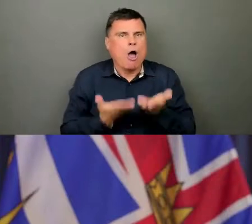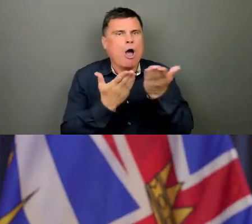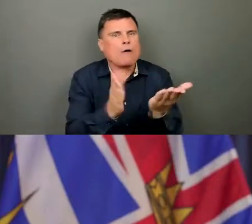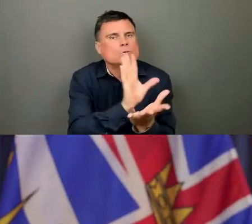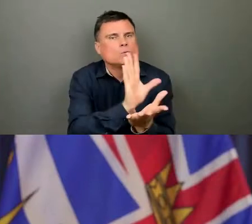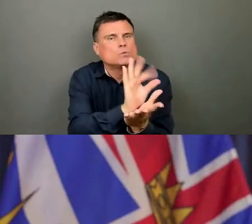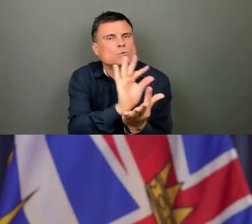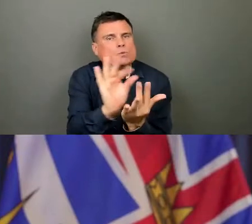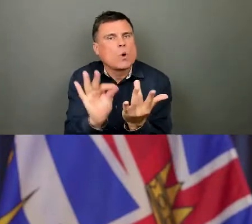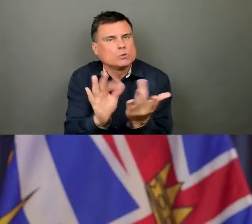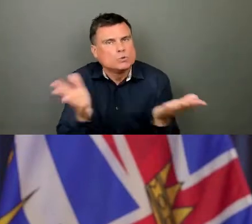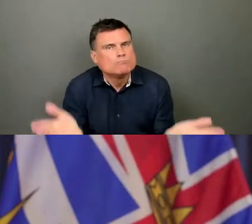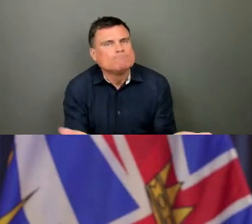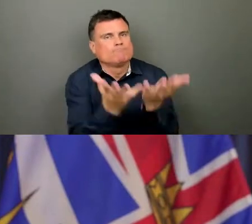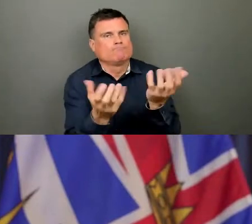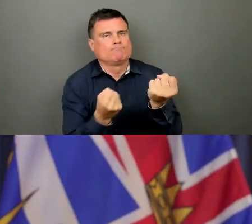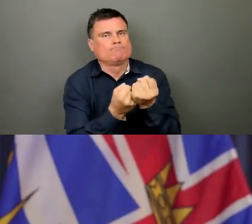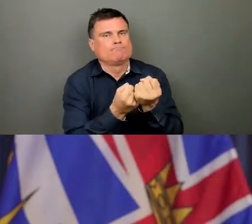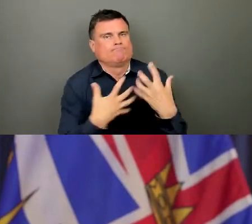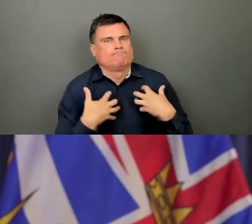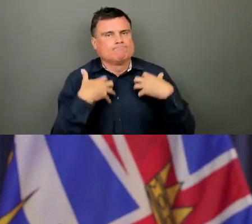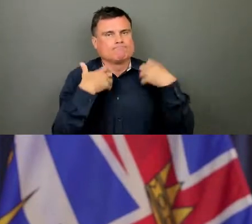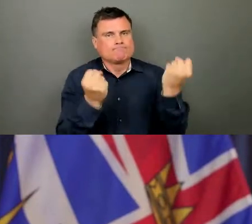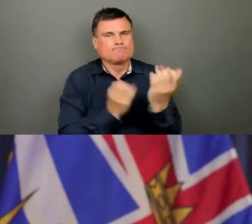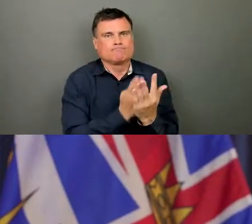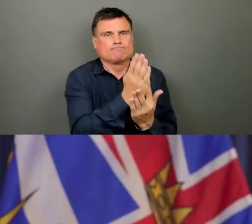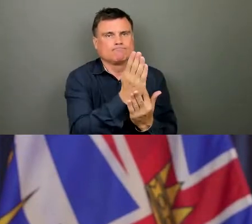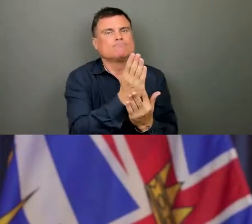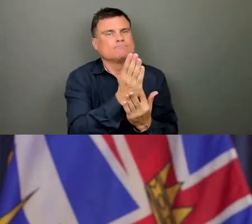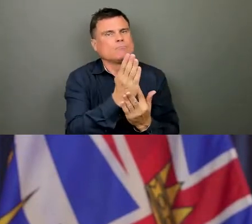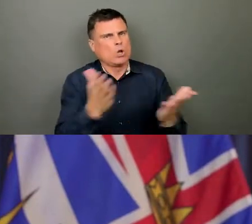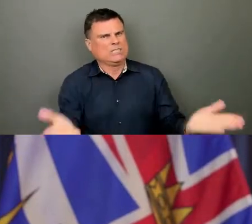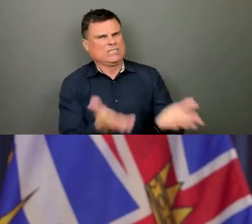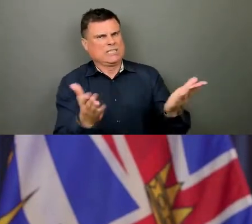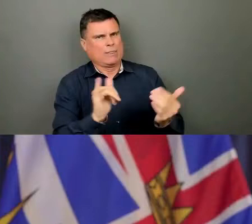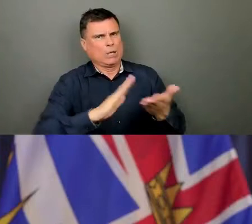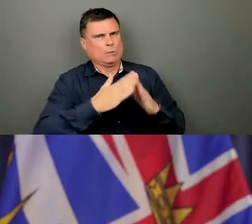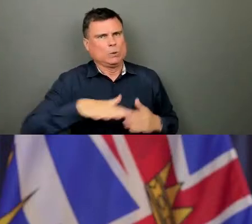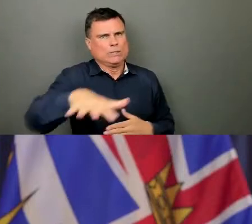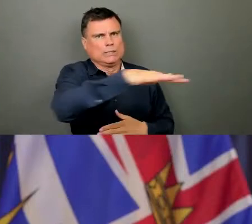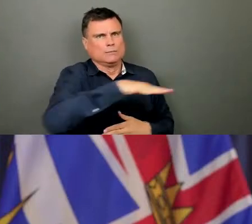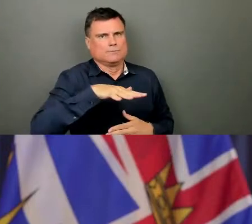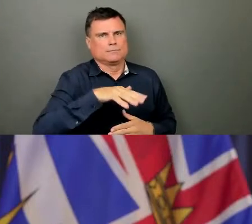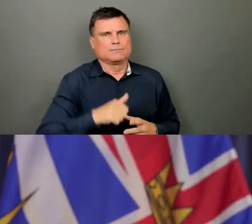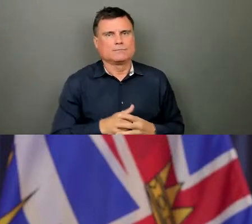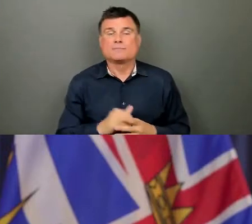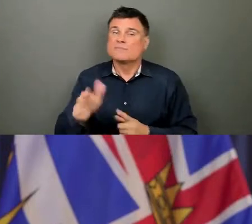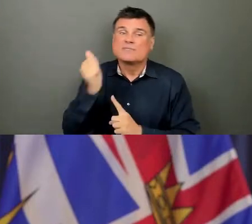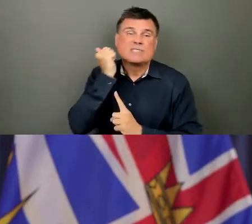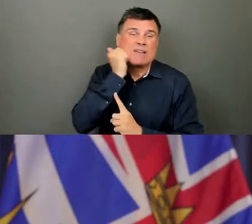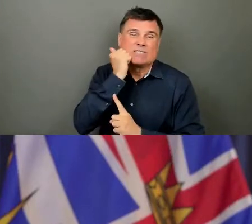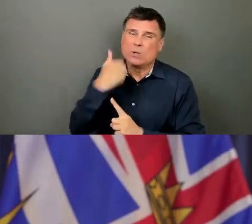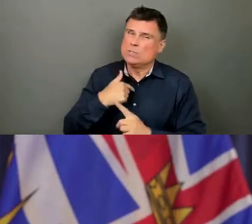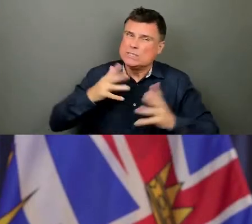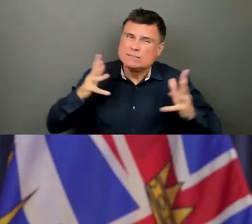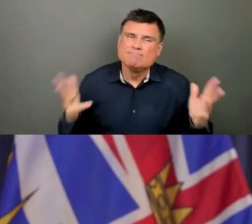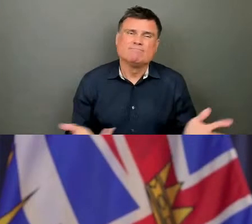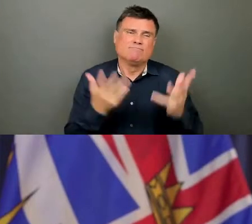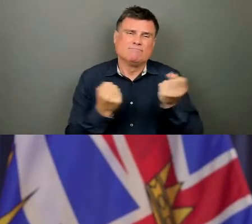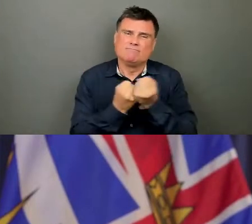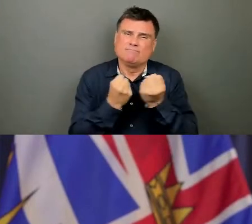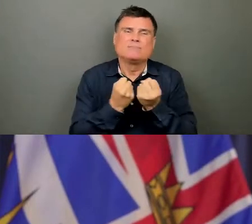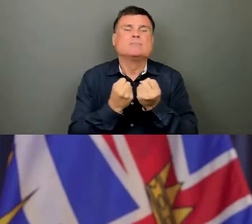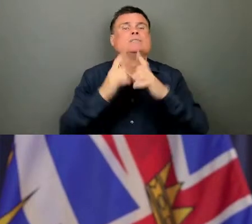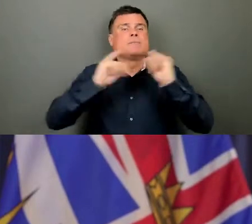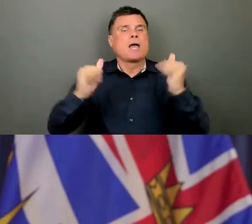center of our action, the action of health authorities and of a wide range of people in BC every day. And I want to pay tribute to all those